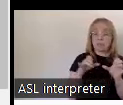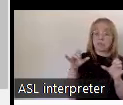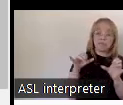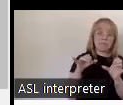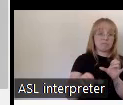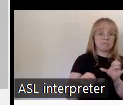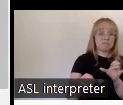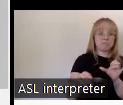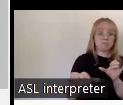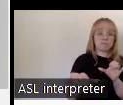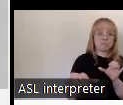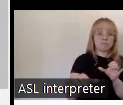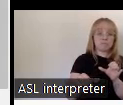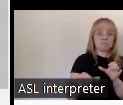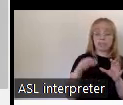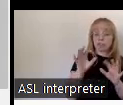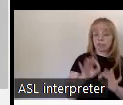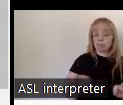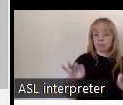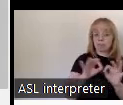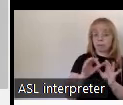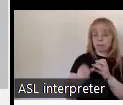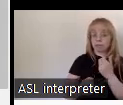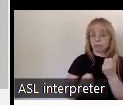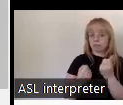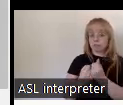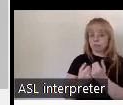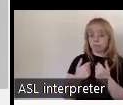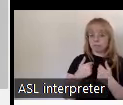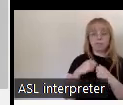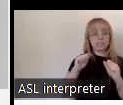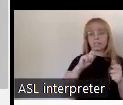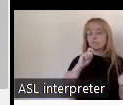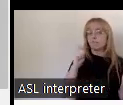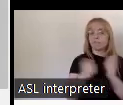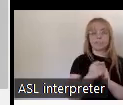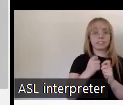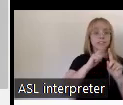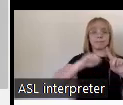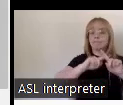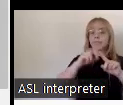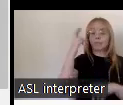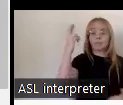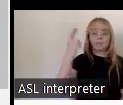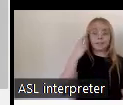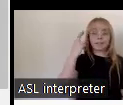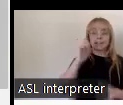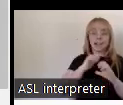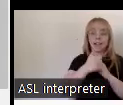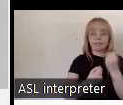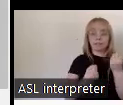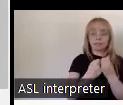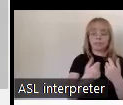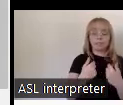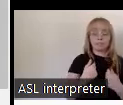What's important to me and how best to support me could change for any number of reasons. How best to support me is going